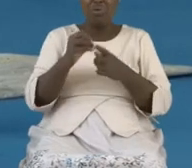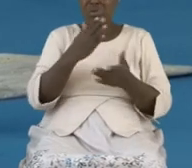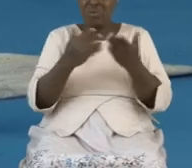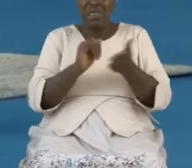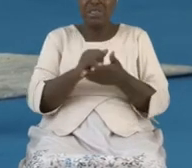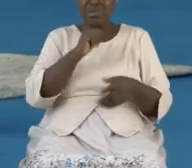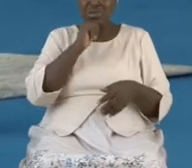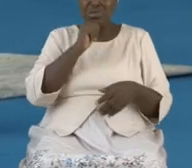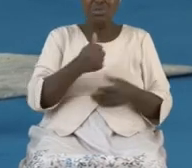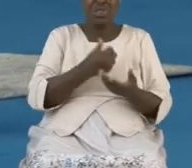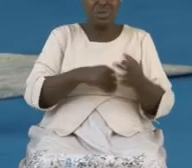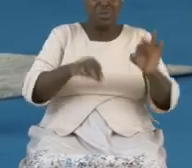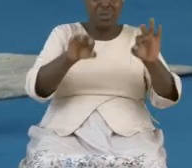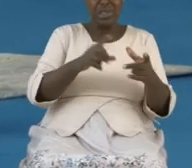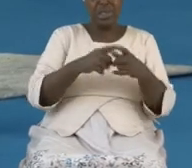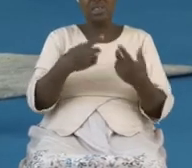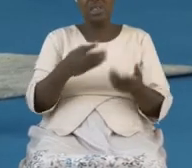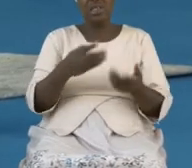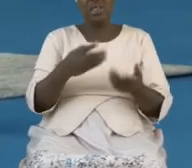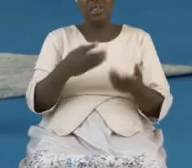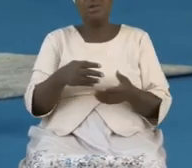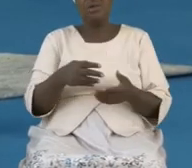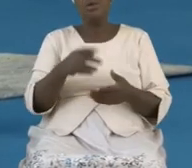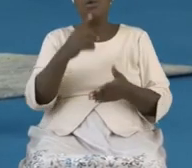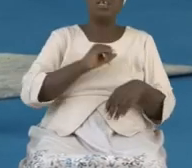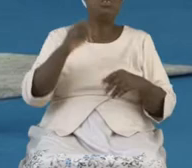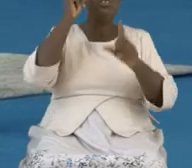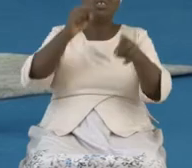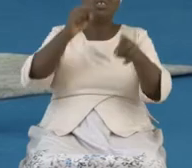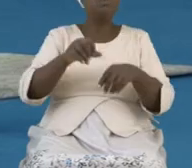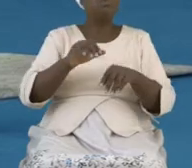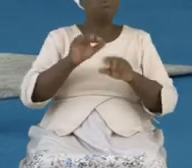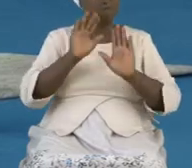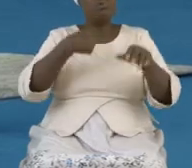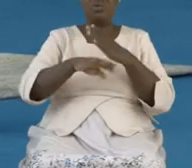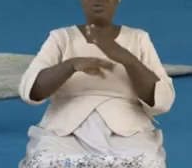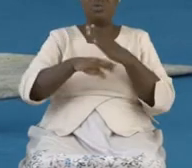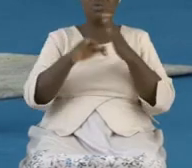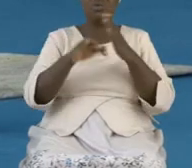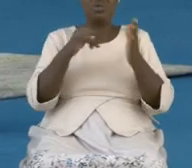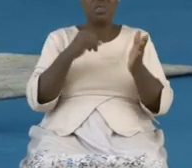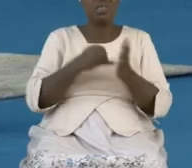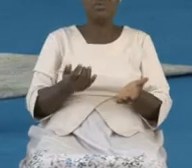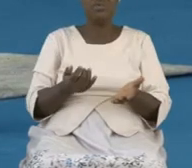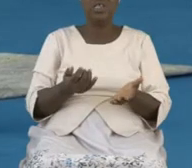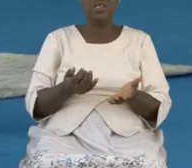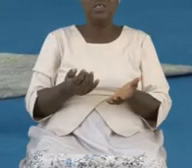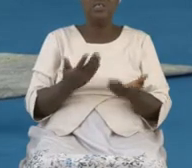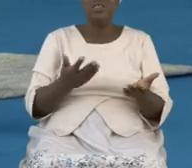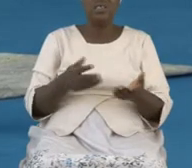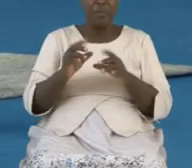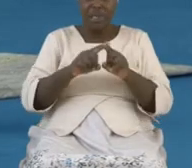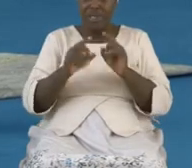what could I do? She pushed me to it. If you are born again, but now